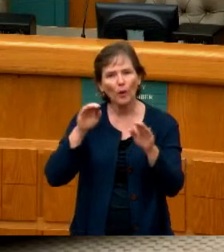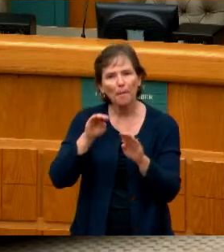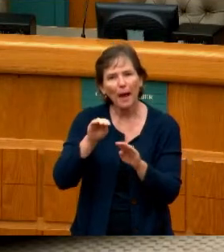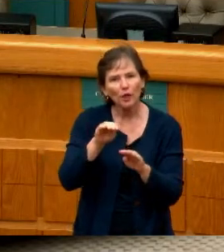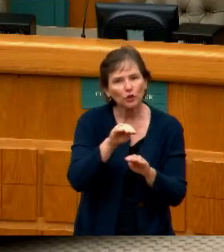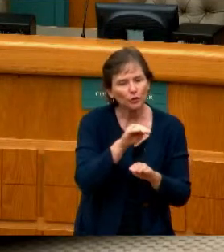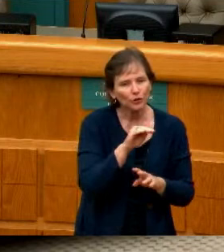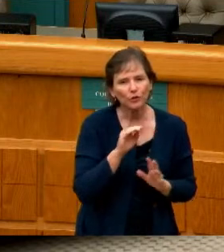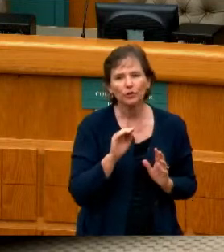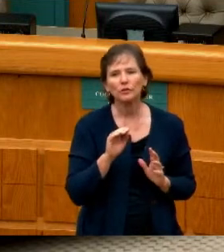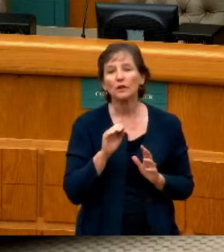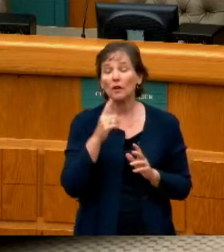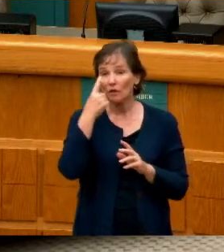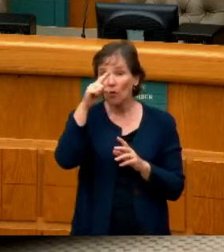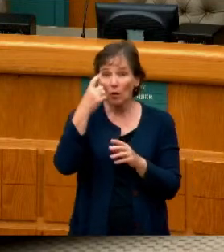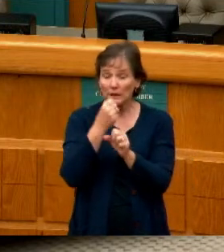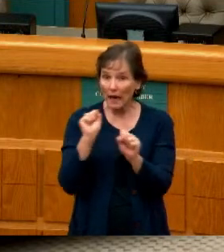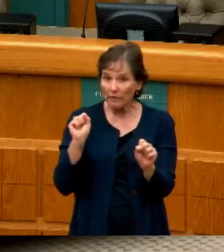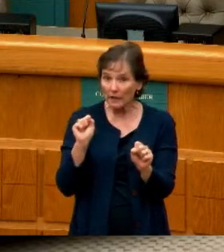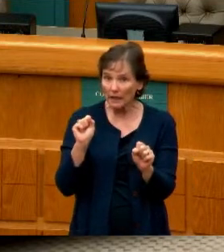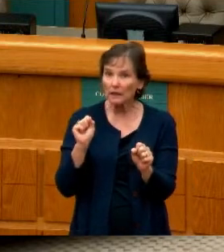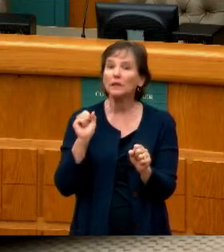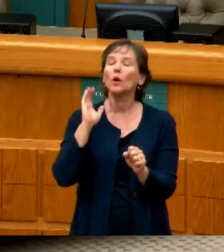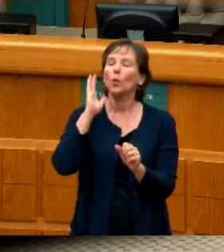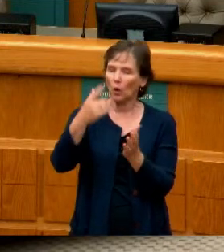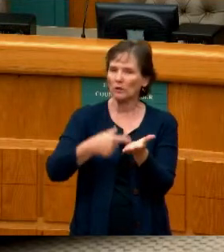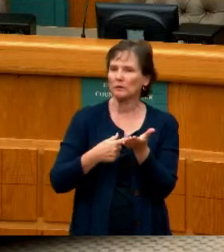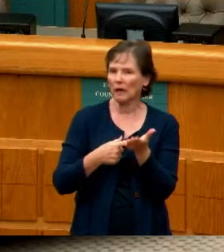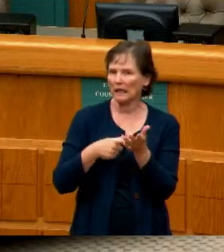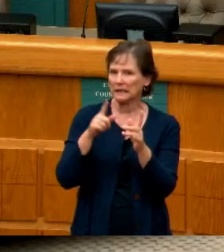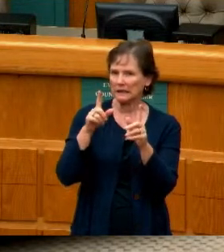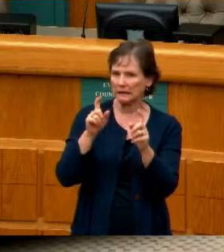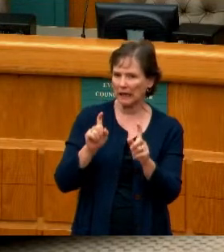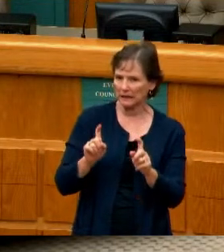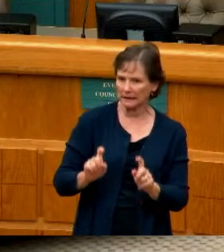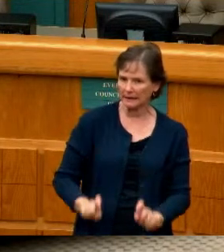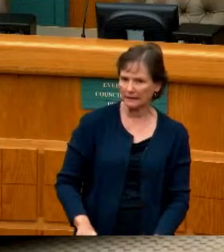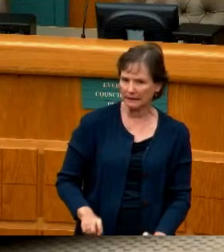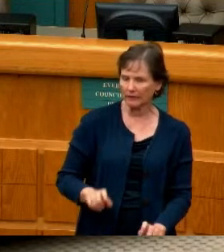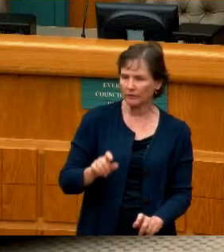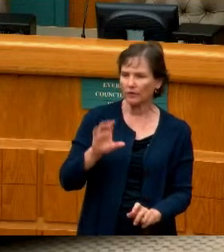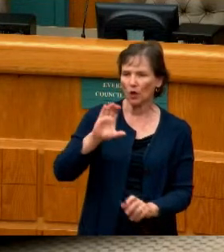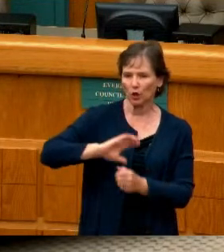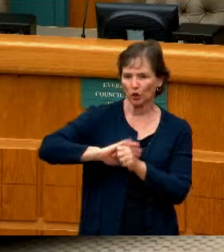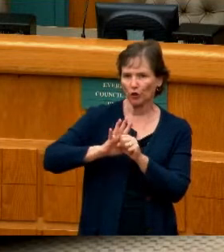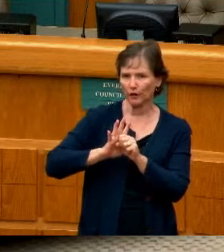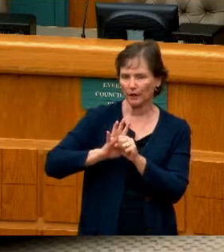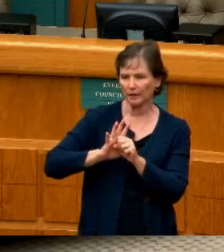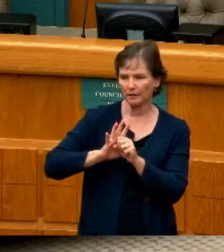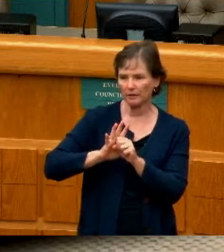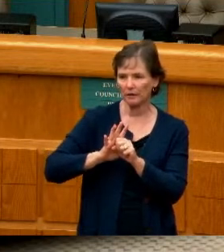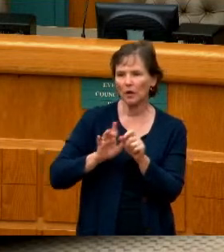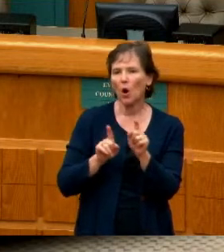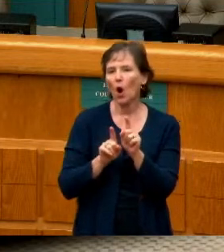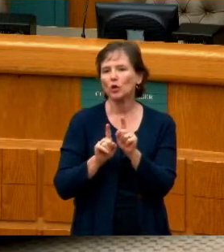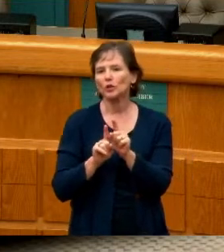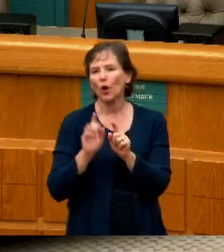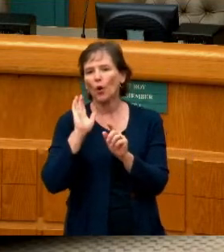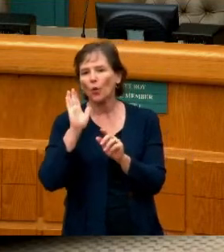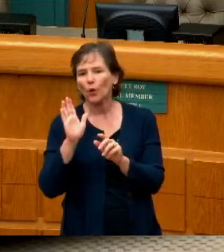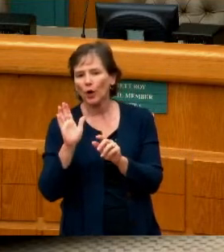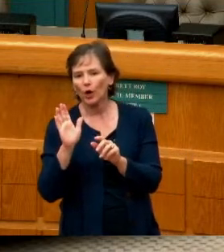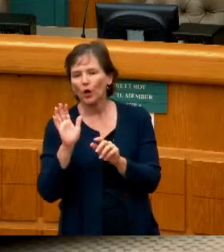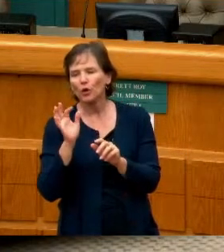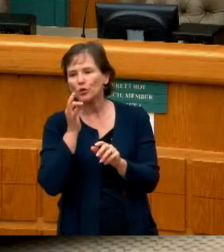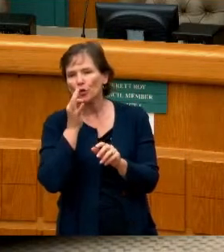talking about the holidays and all the health reminders. And in order to be safe, I want to talk about testing. And then, of course,